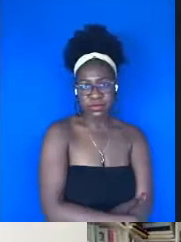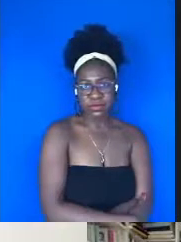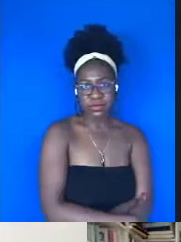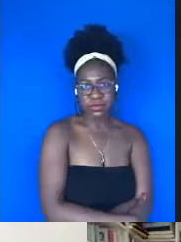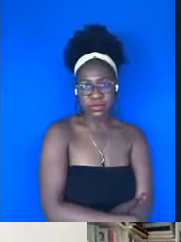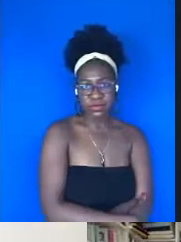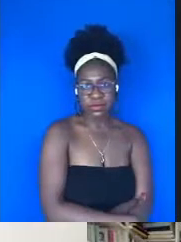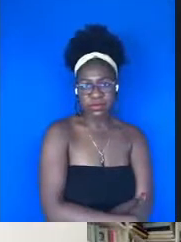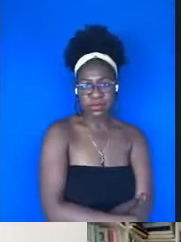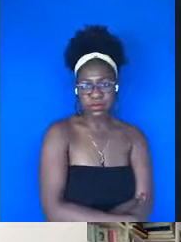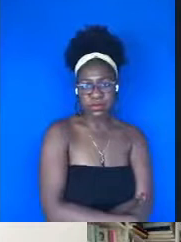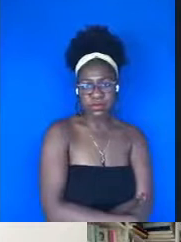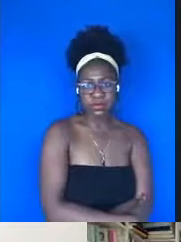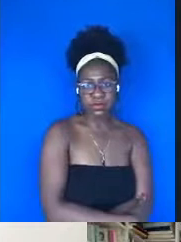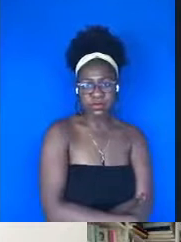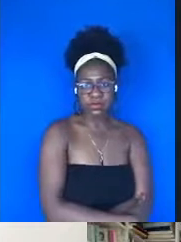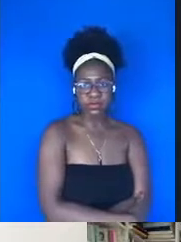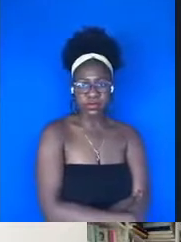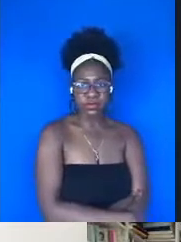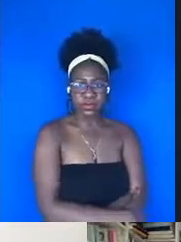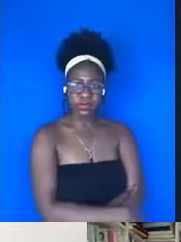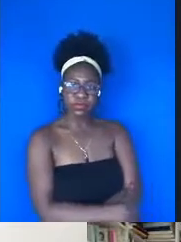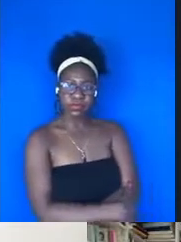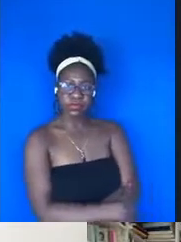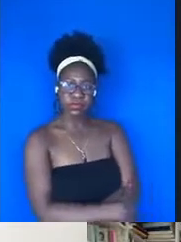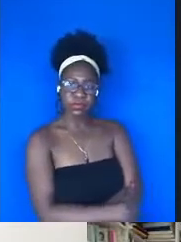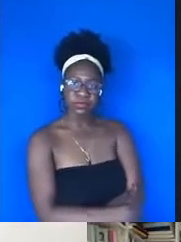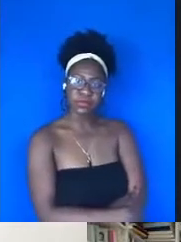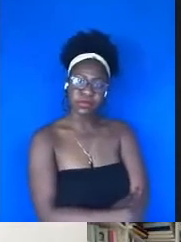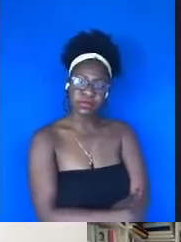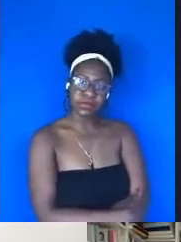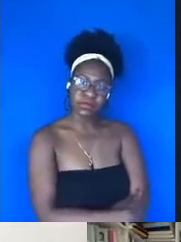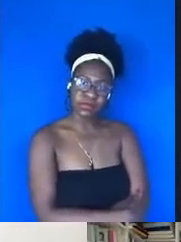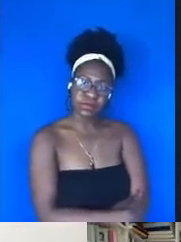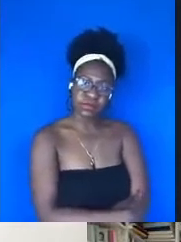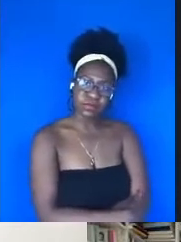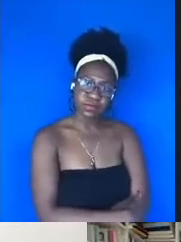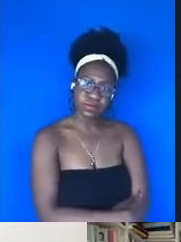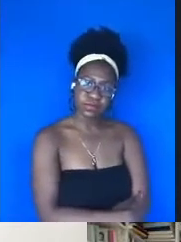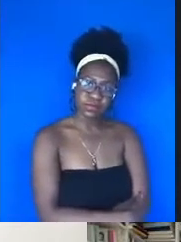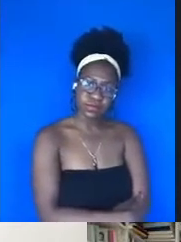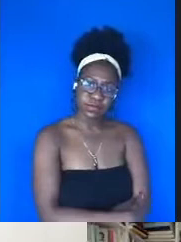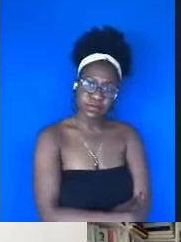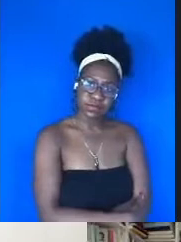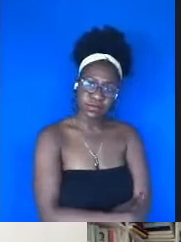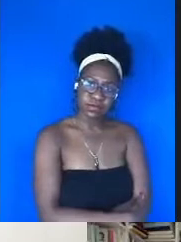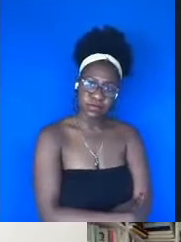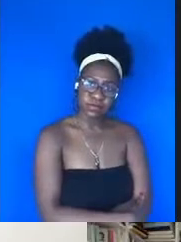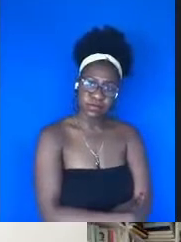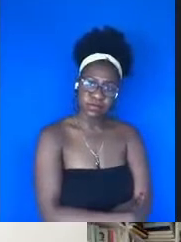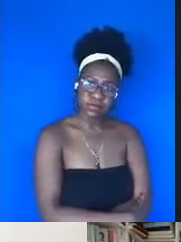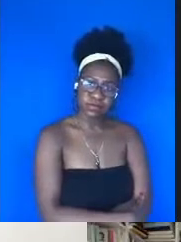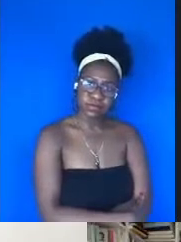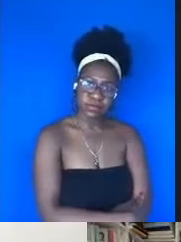them, right? So when you give someone qualities that aren't human per se, you create the other. And